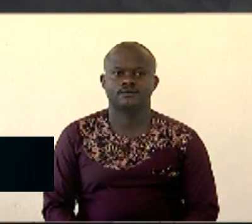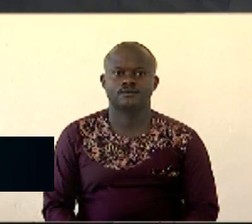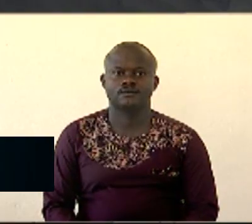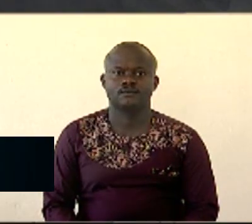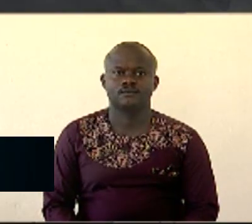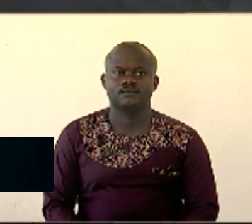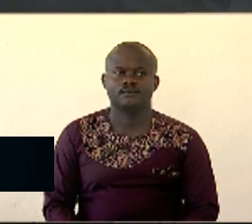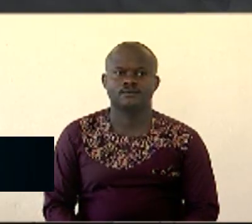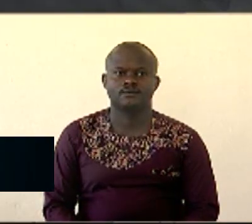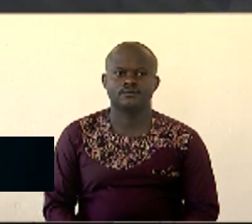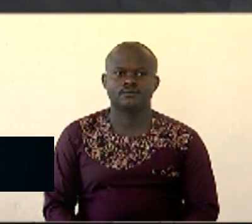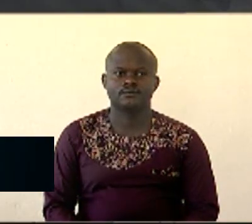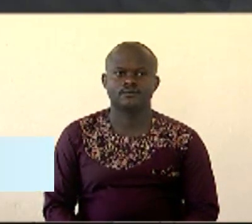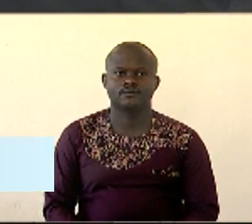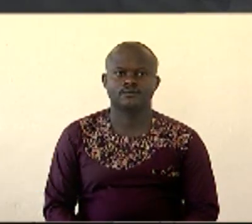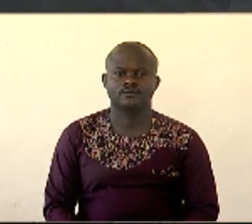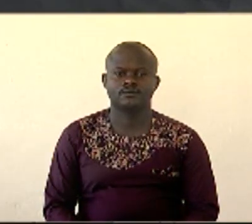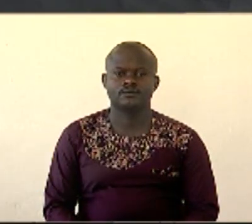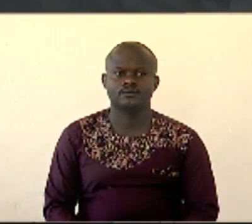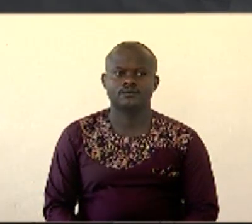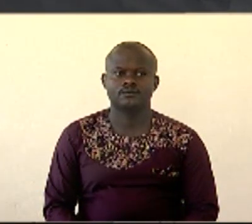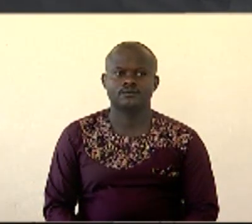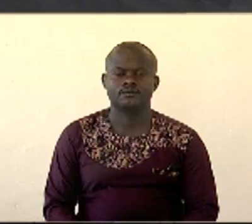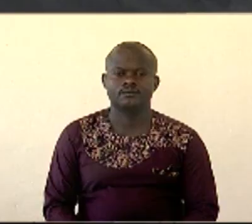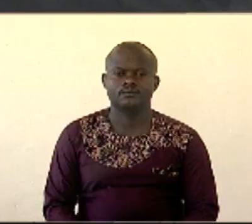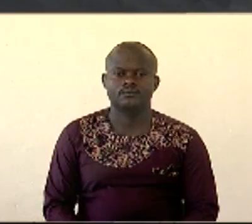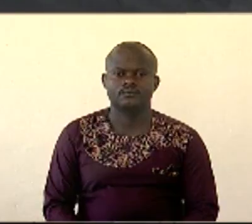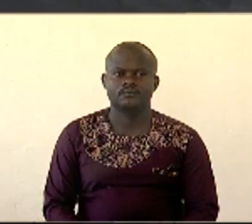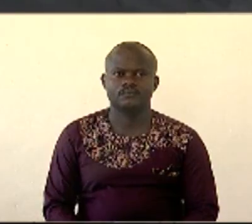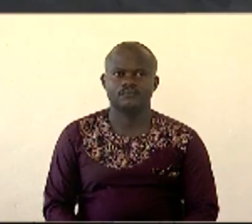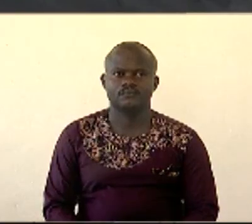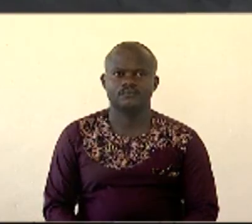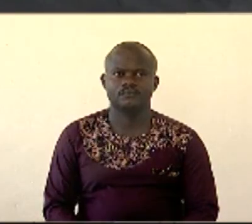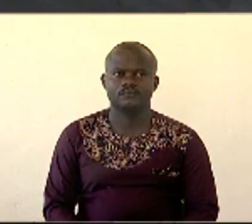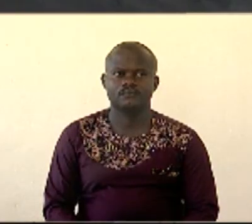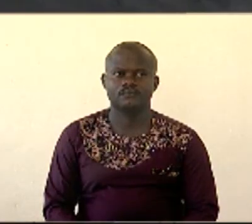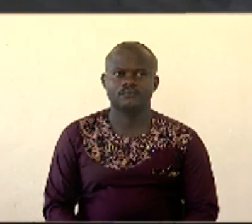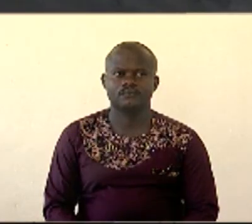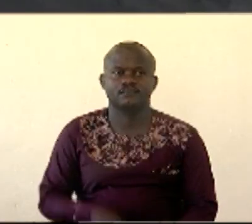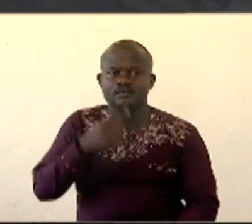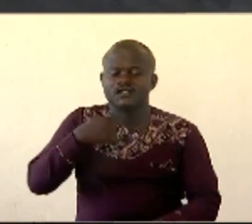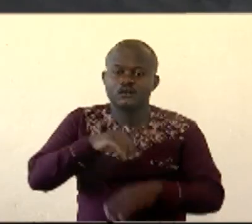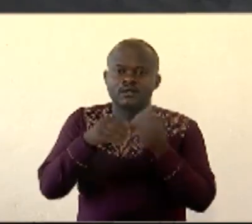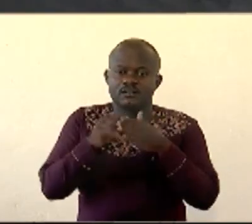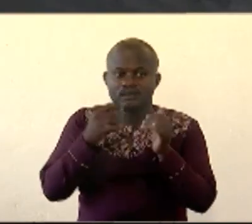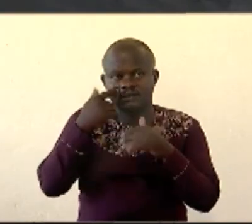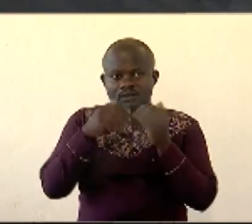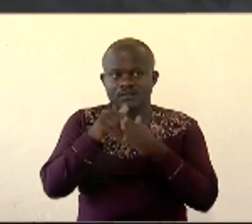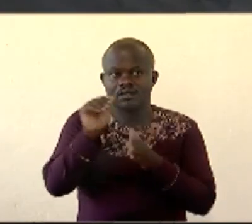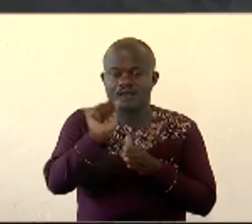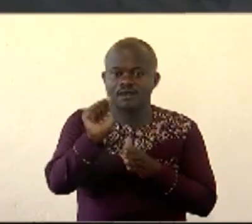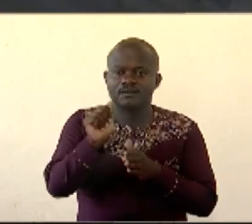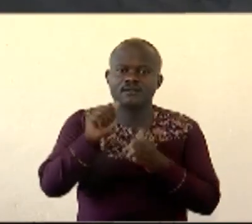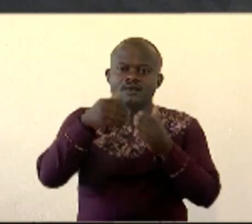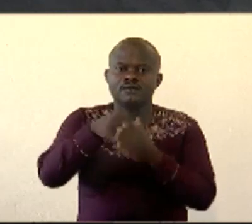60, and so on and so forth. So if you are trying to see, this is A, and we have another one which is supposed